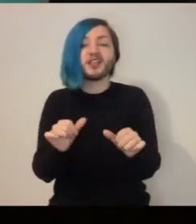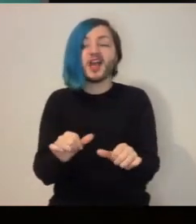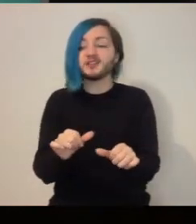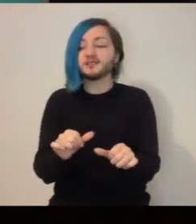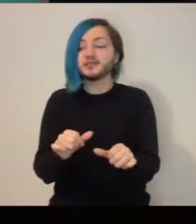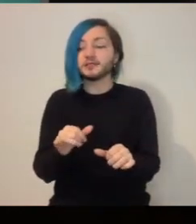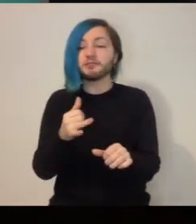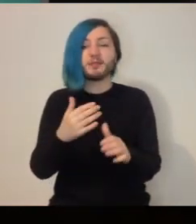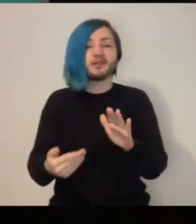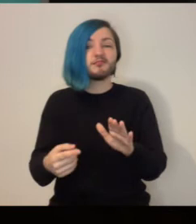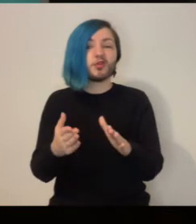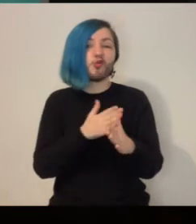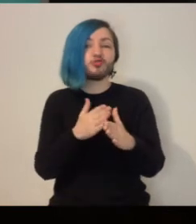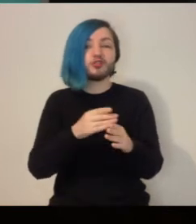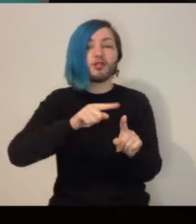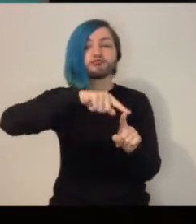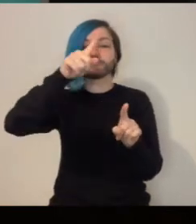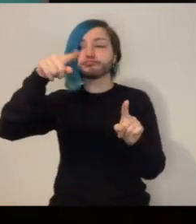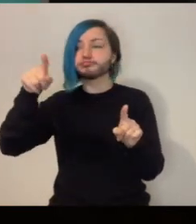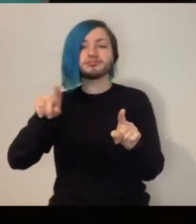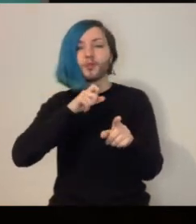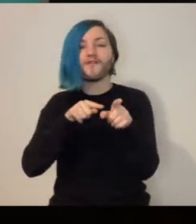won't even follow this initial line you've drawn.